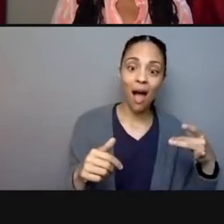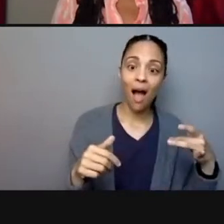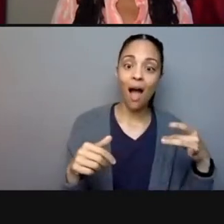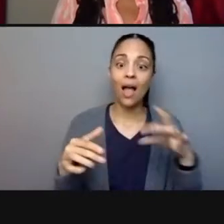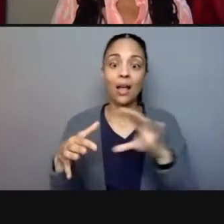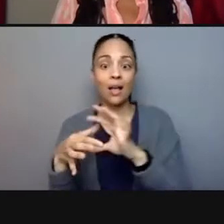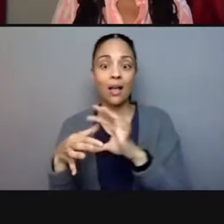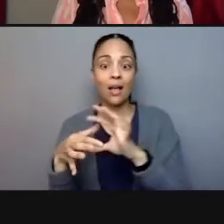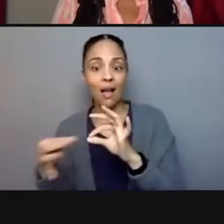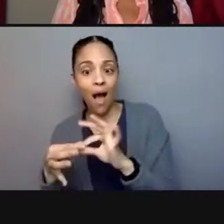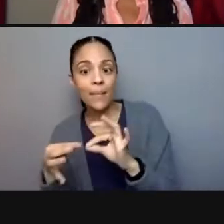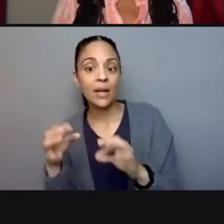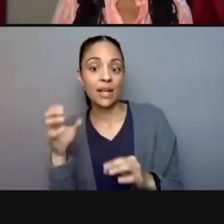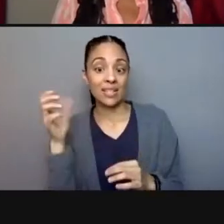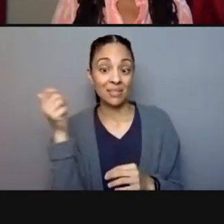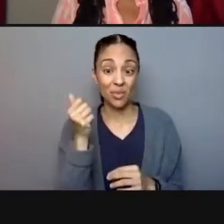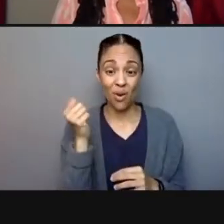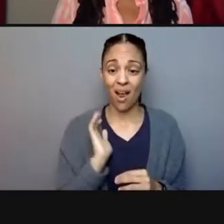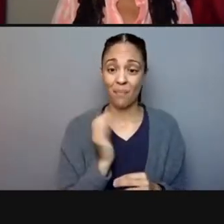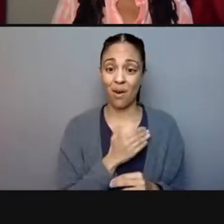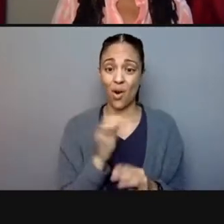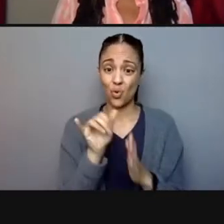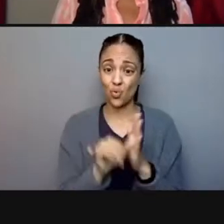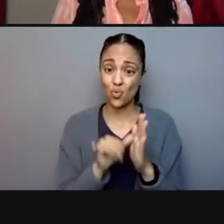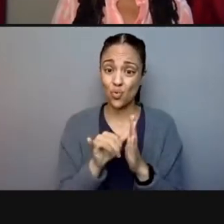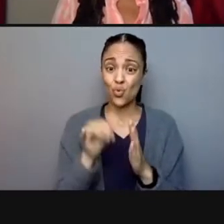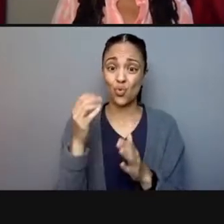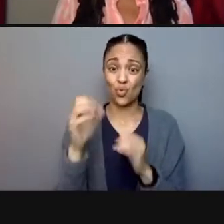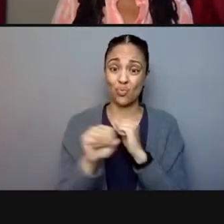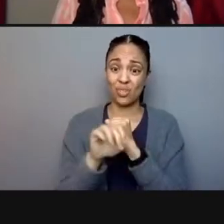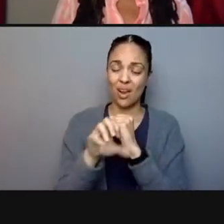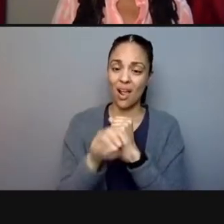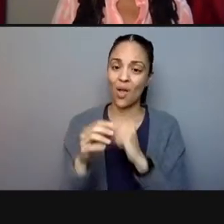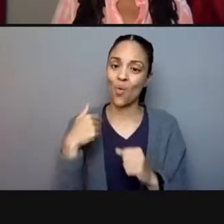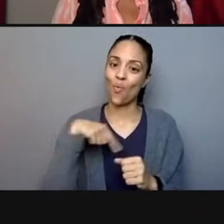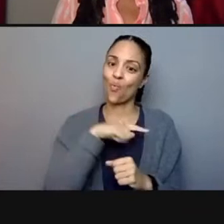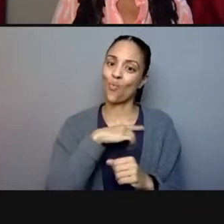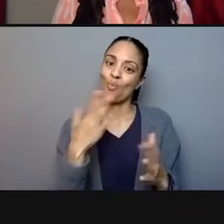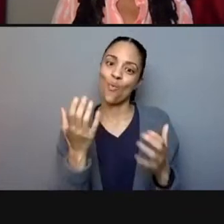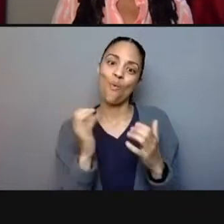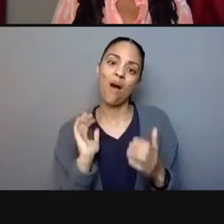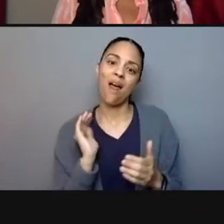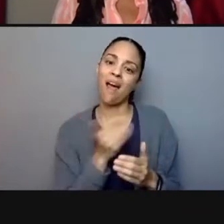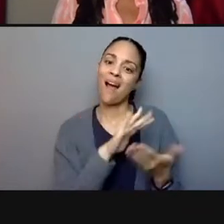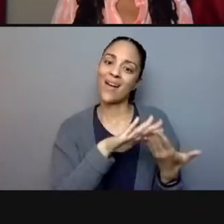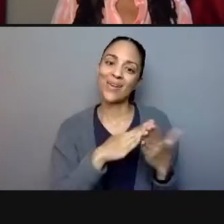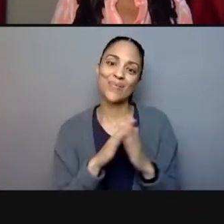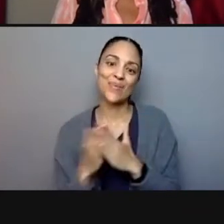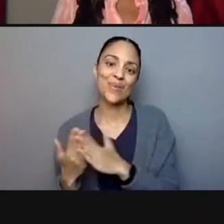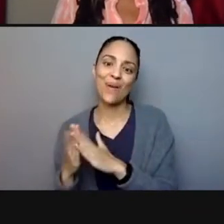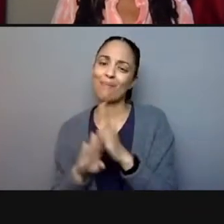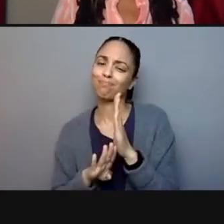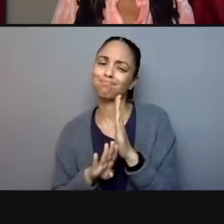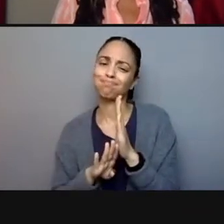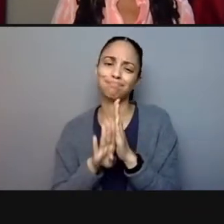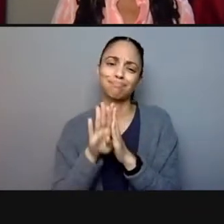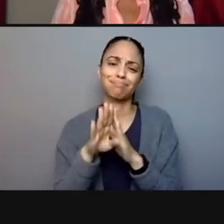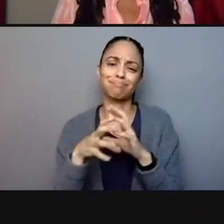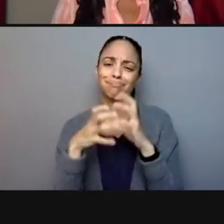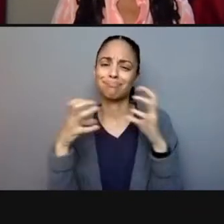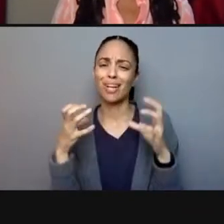and follow us on our social media. Let's grow this beautiful community, as Makeda says.